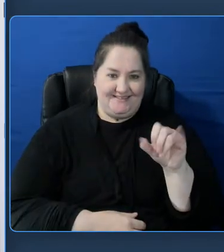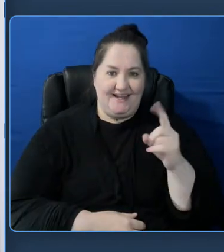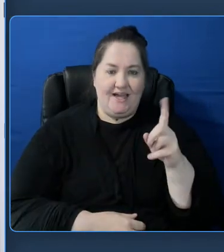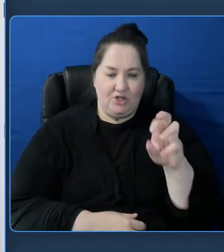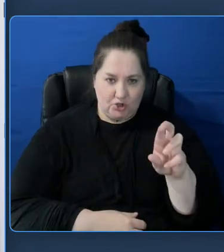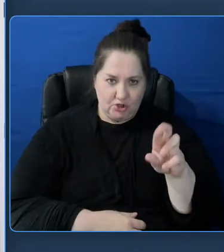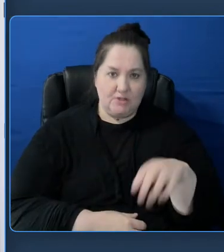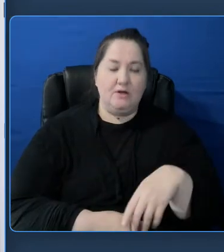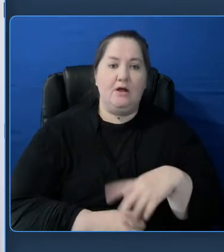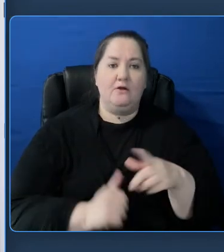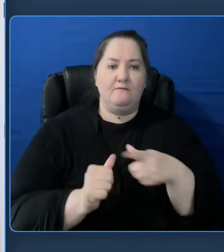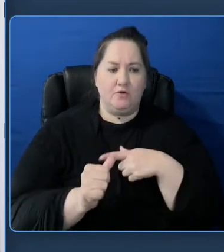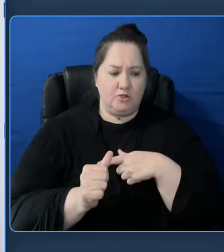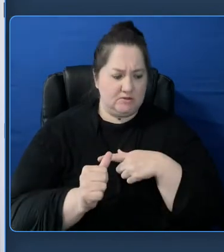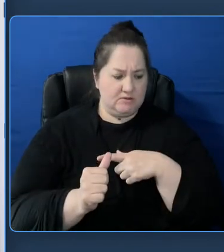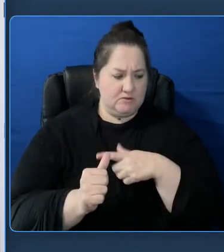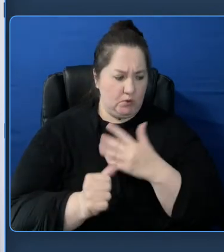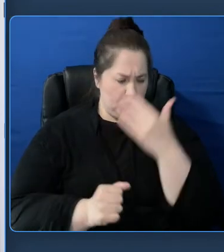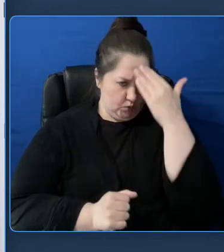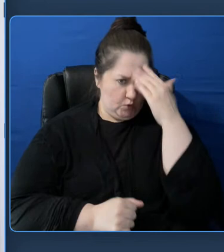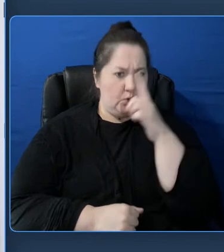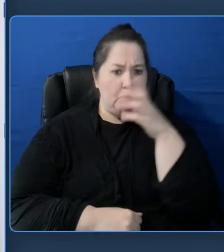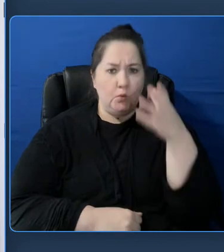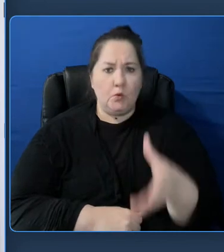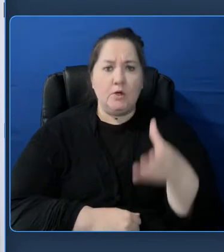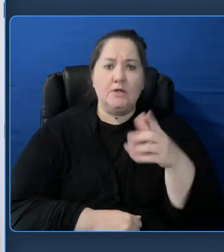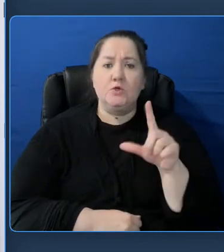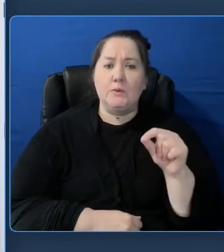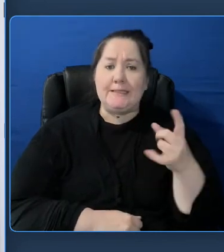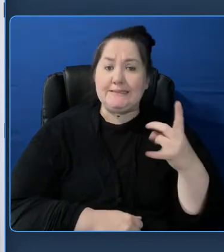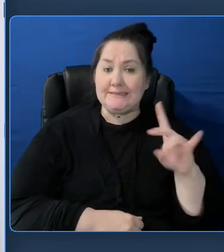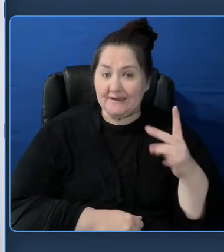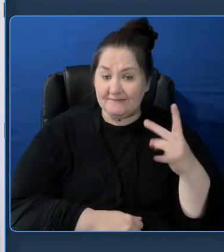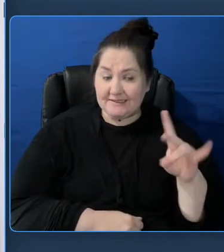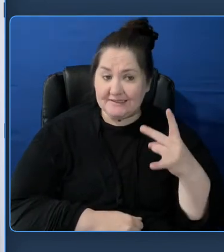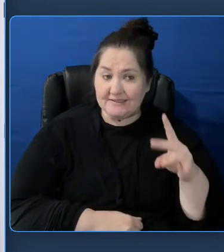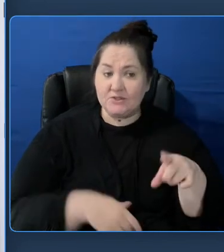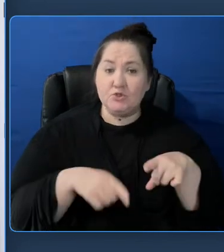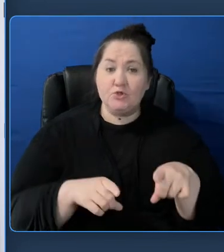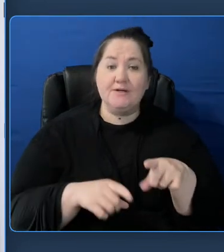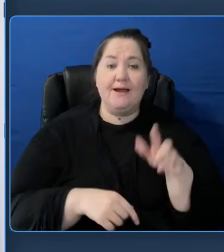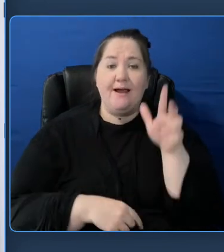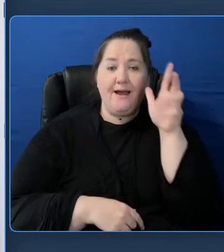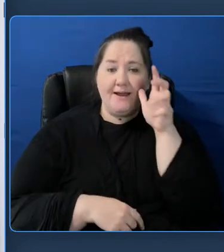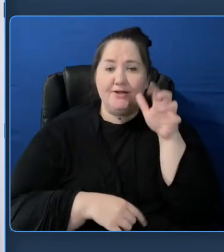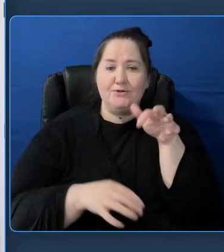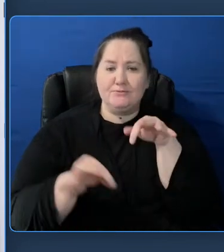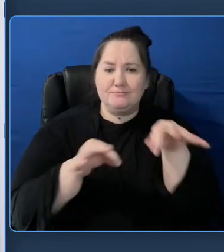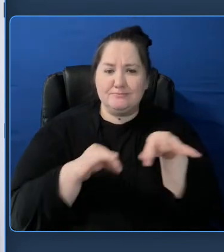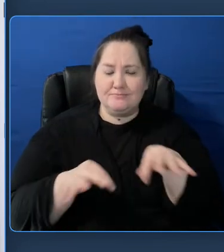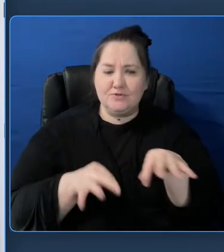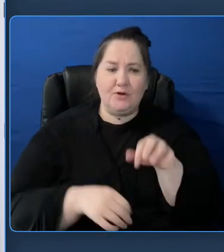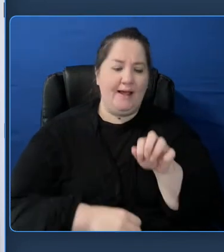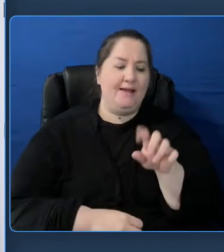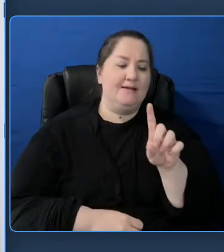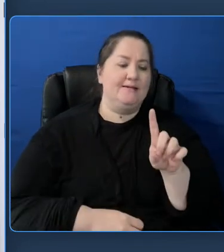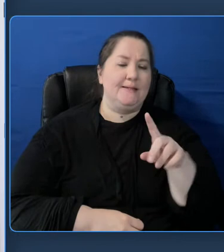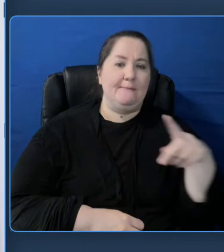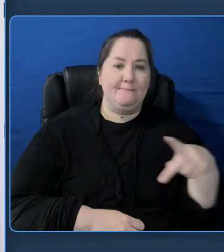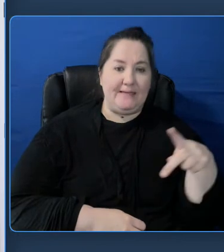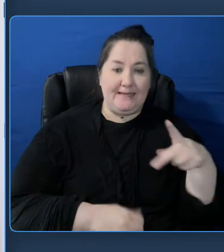was first in contact or knew of you in 2017 during the audio description project, ADP